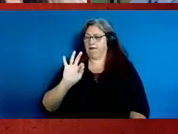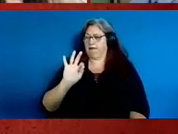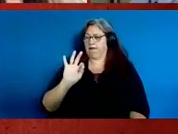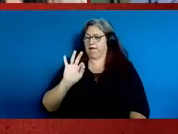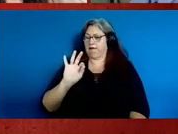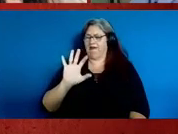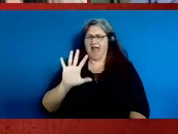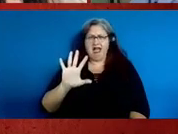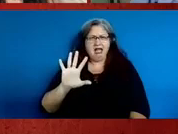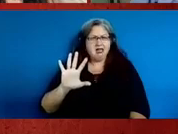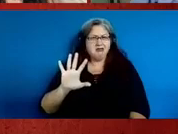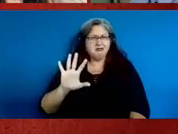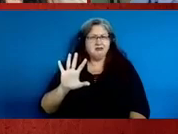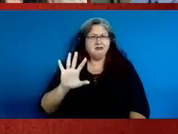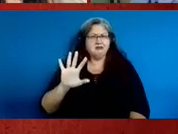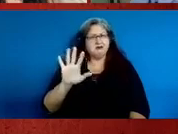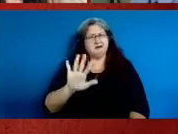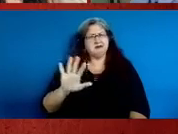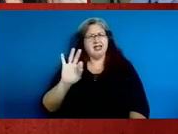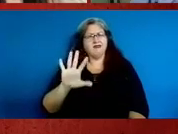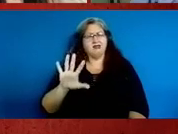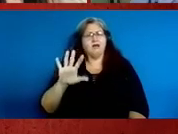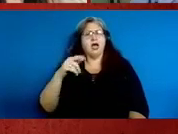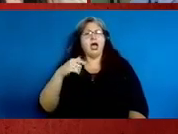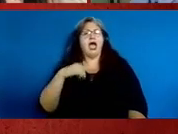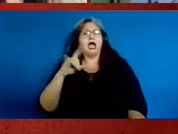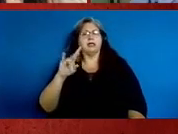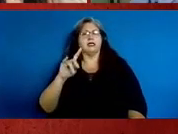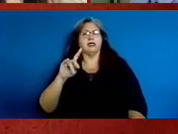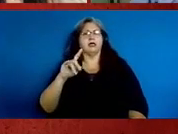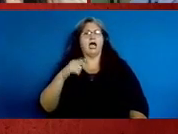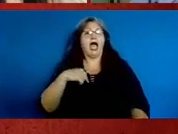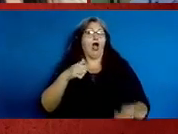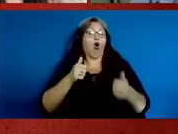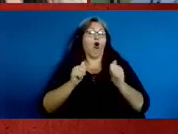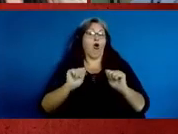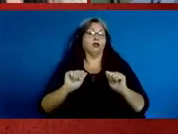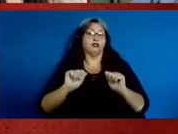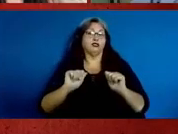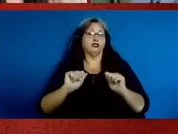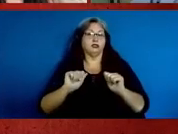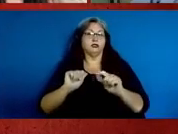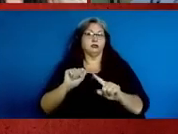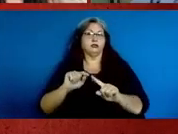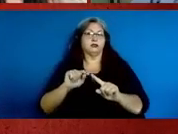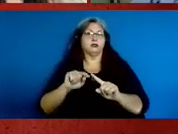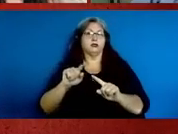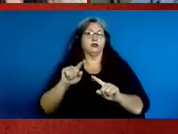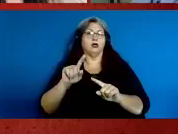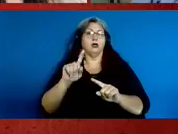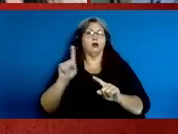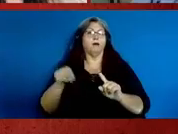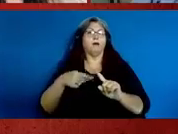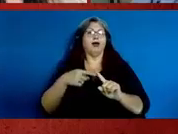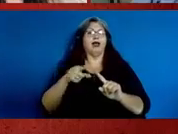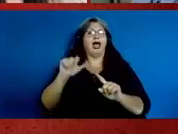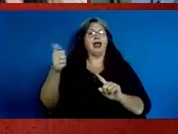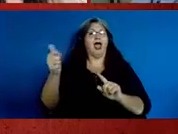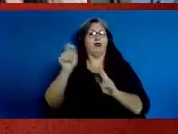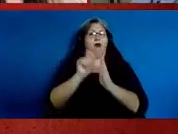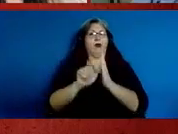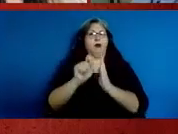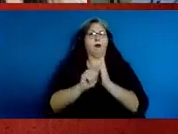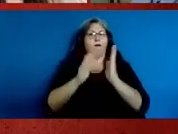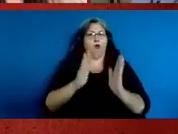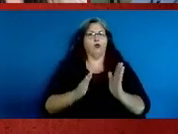1995, something like that. I actually auditioned for it when there was another composer that was attached to